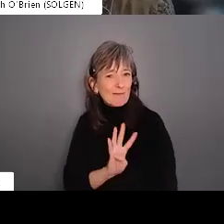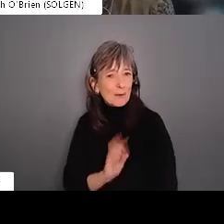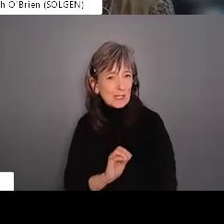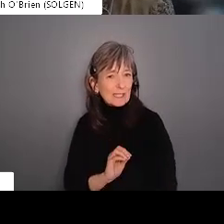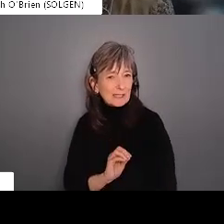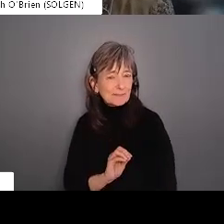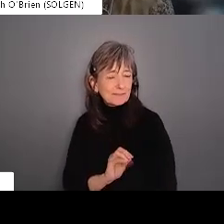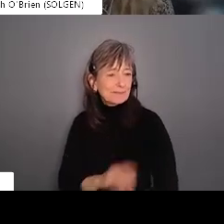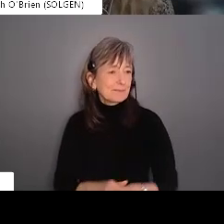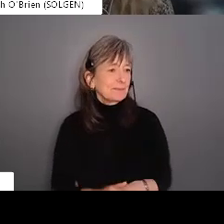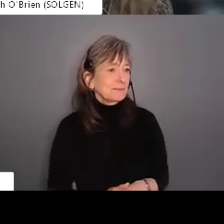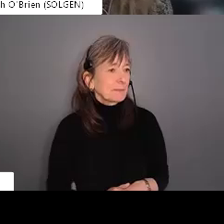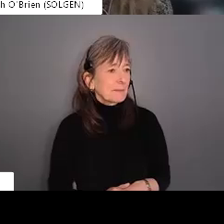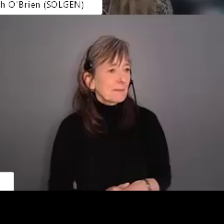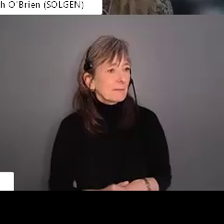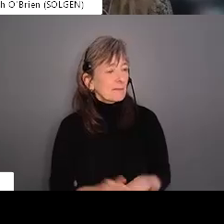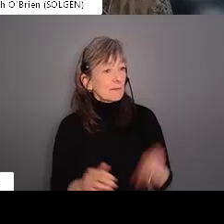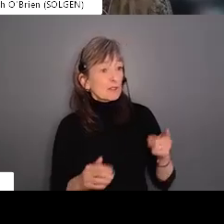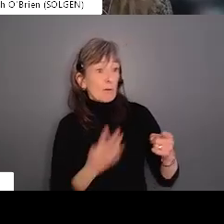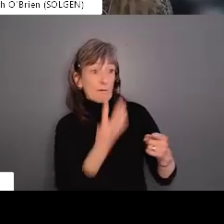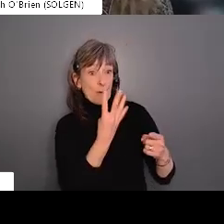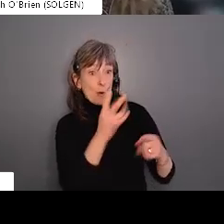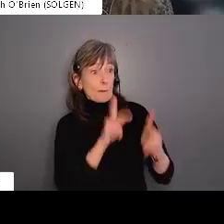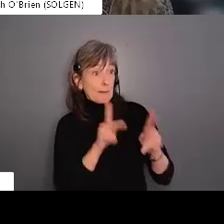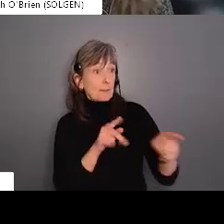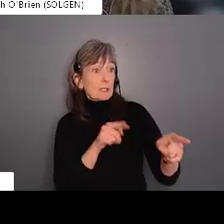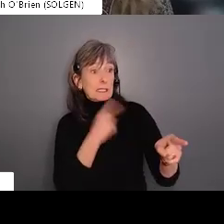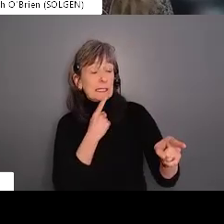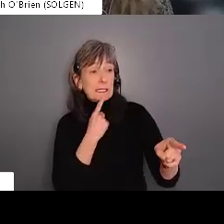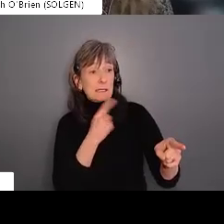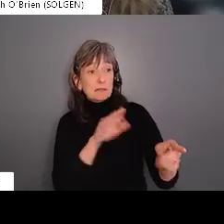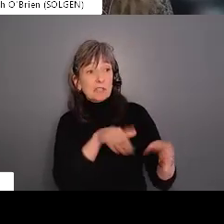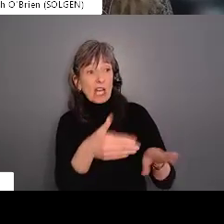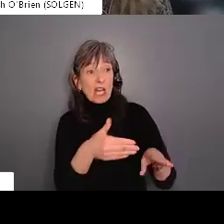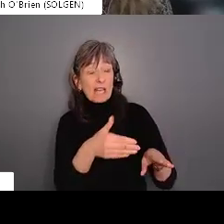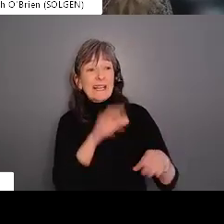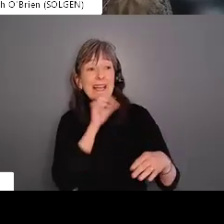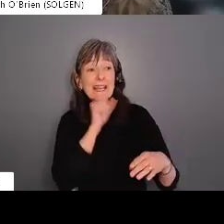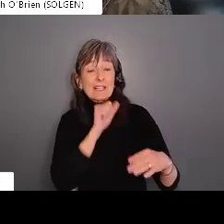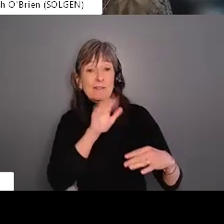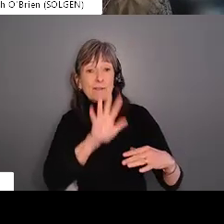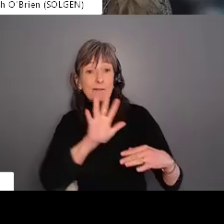And so we have 4 victims kind of this group where they were age 54 or younger.